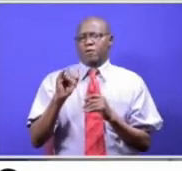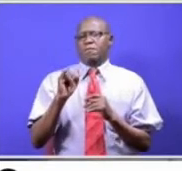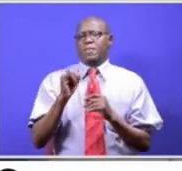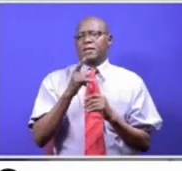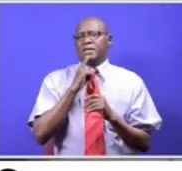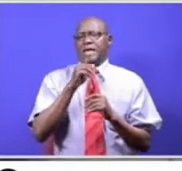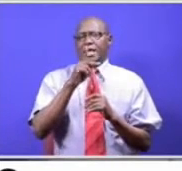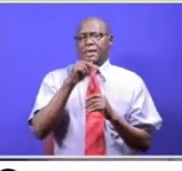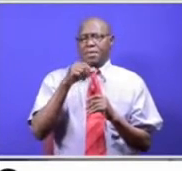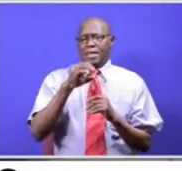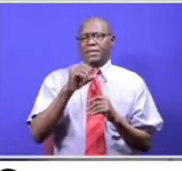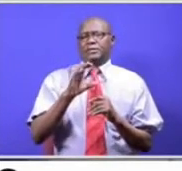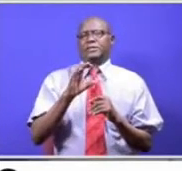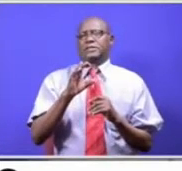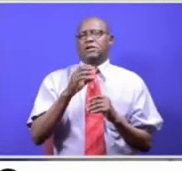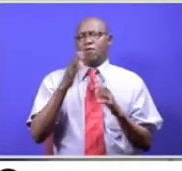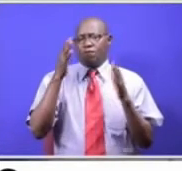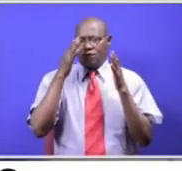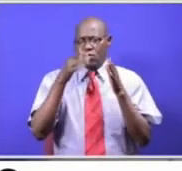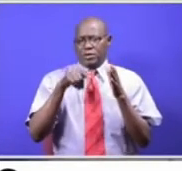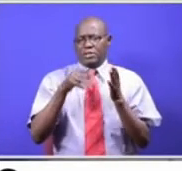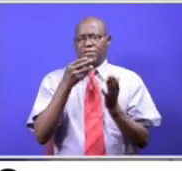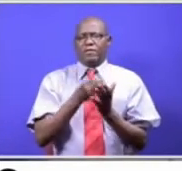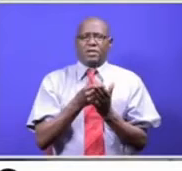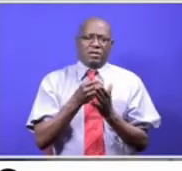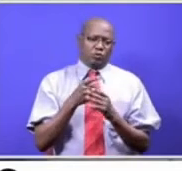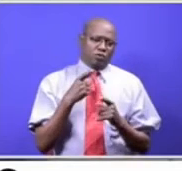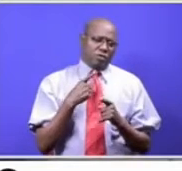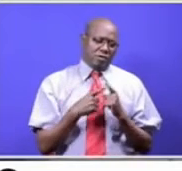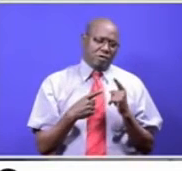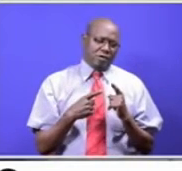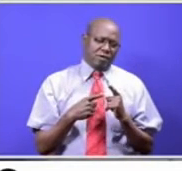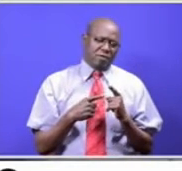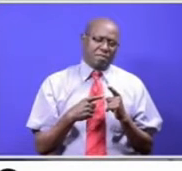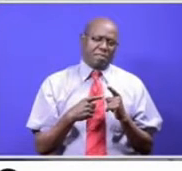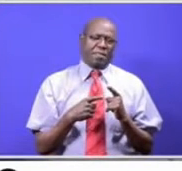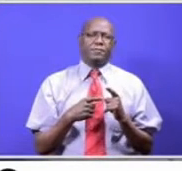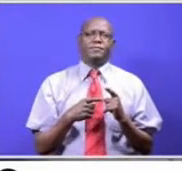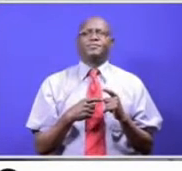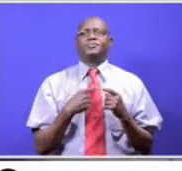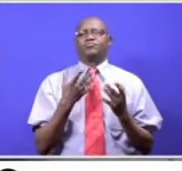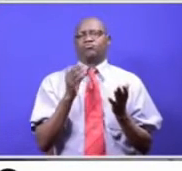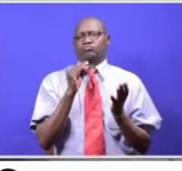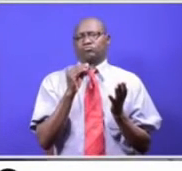KPLC's focus for this financial year is to set on